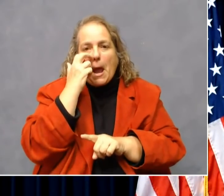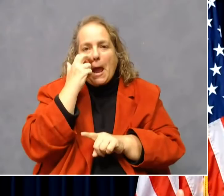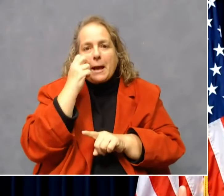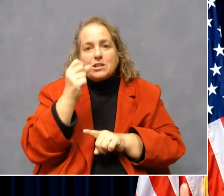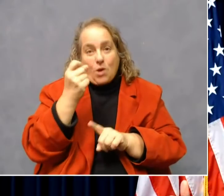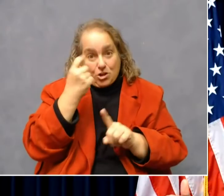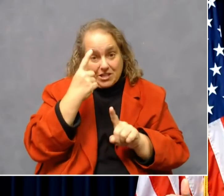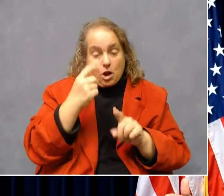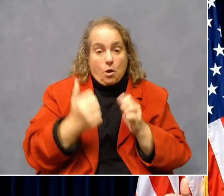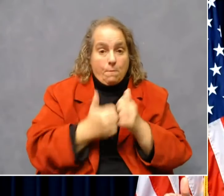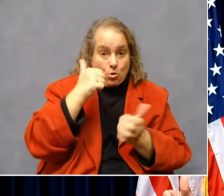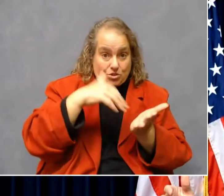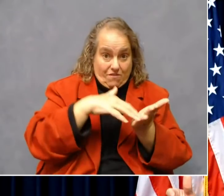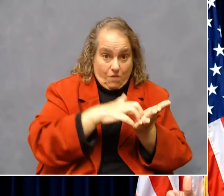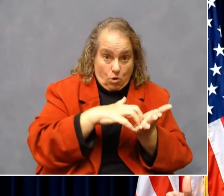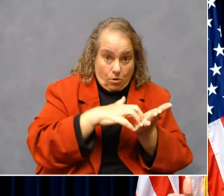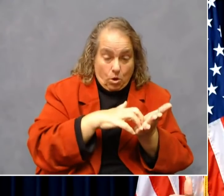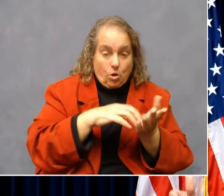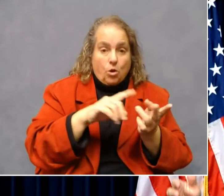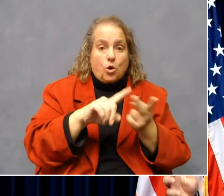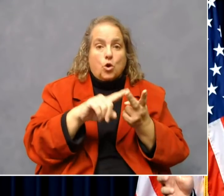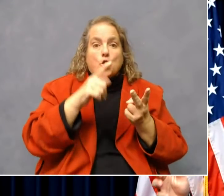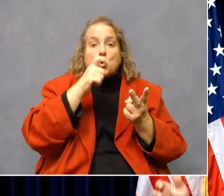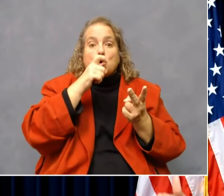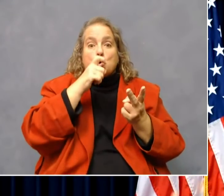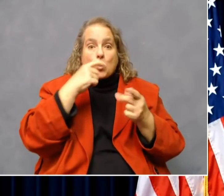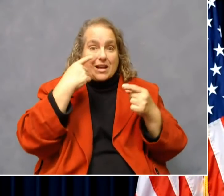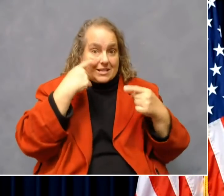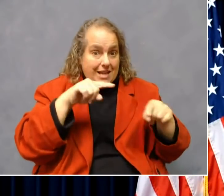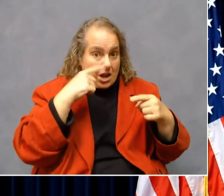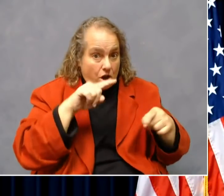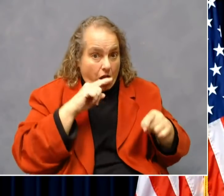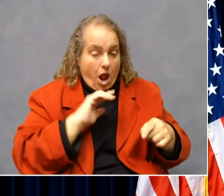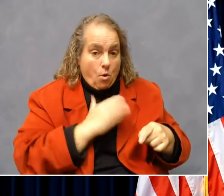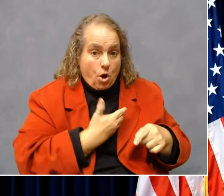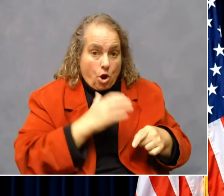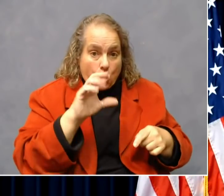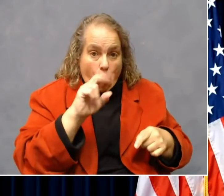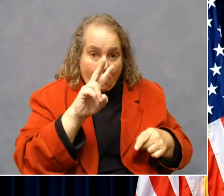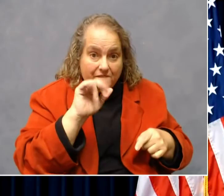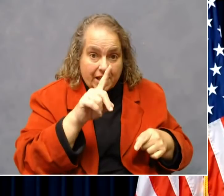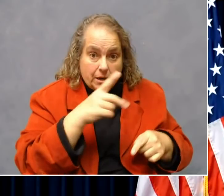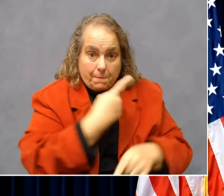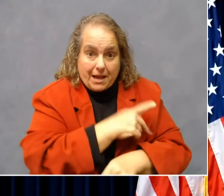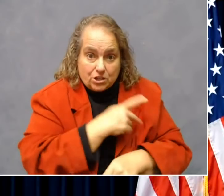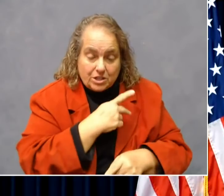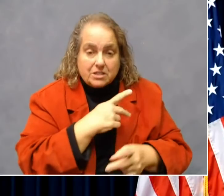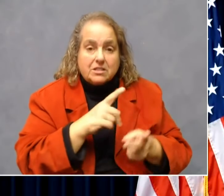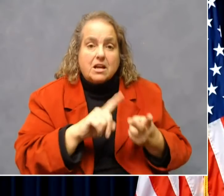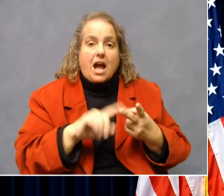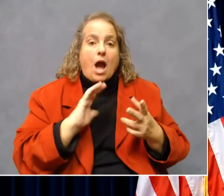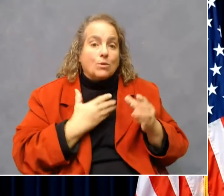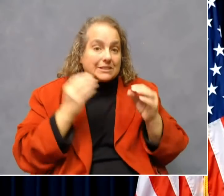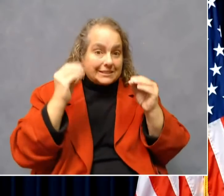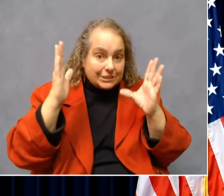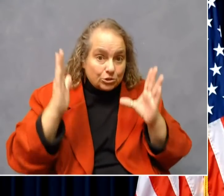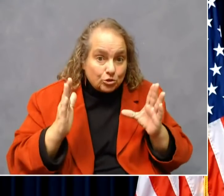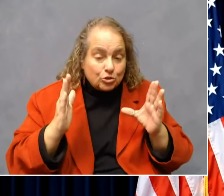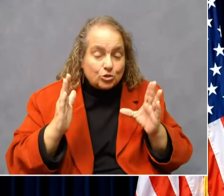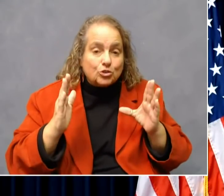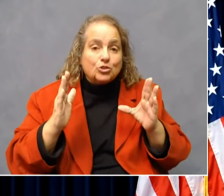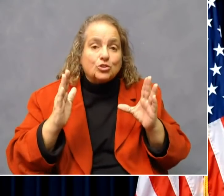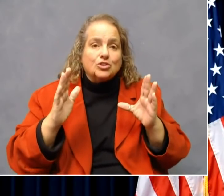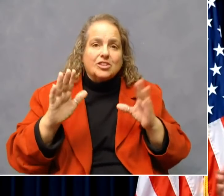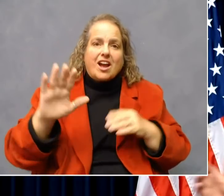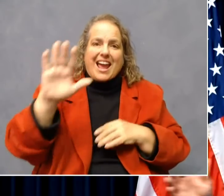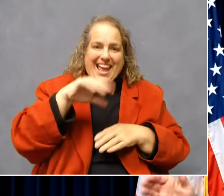for those that are caring for our COVID patients, for our educators, and the value of in-person